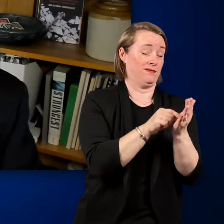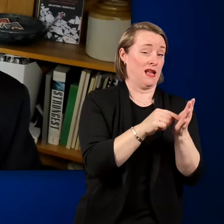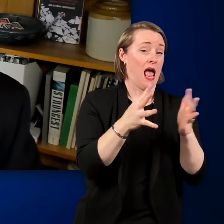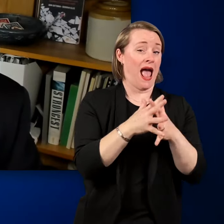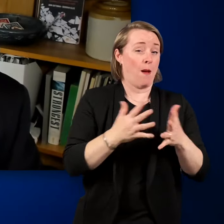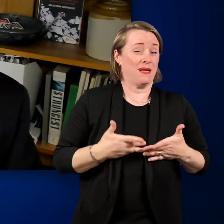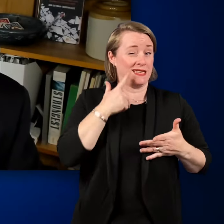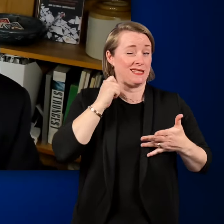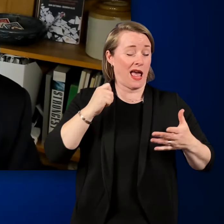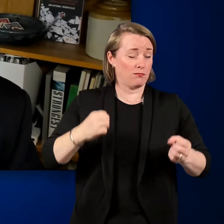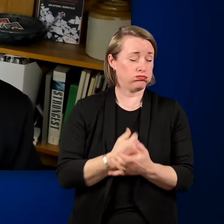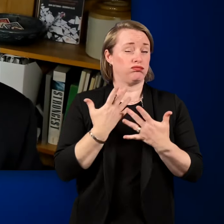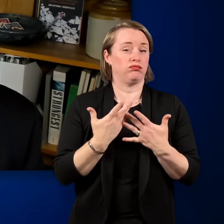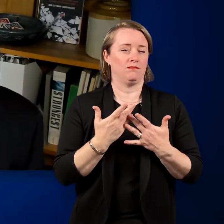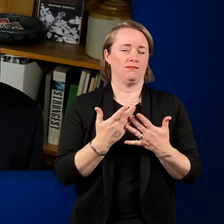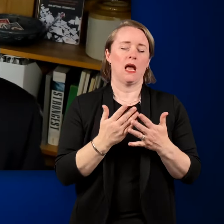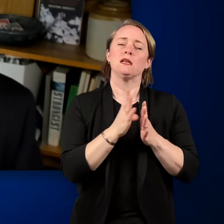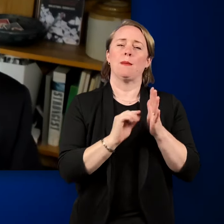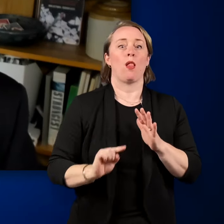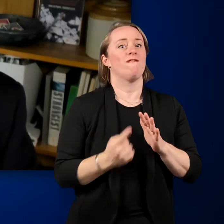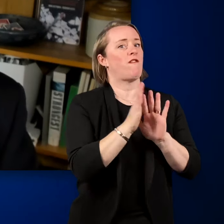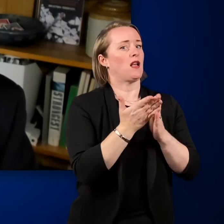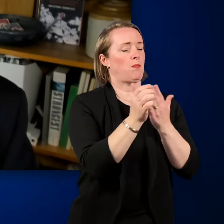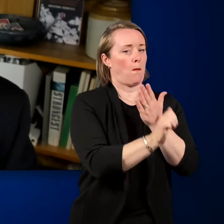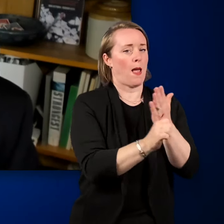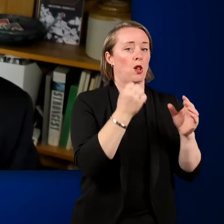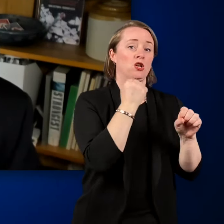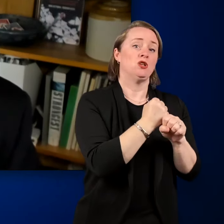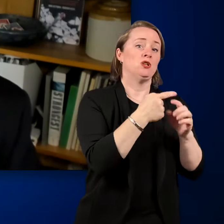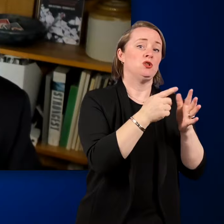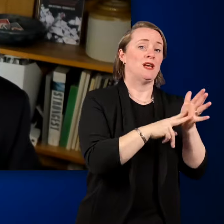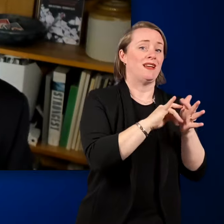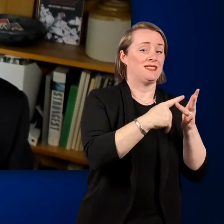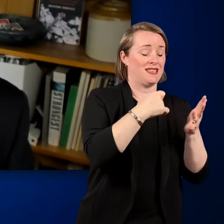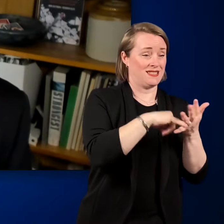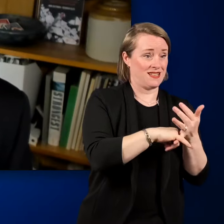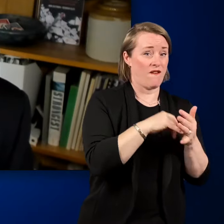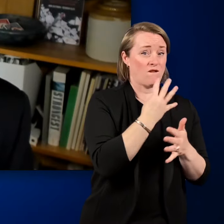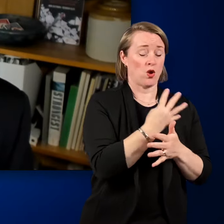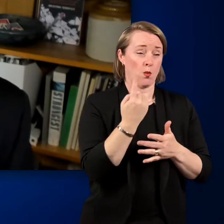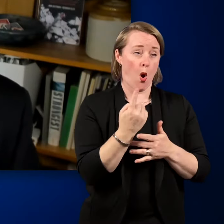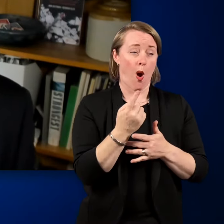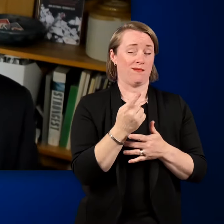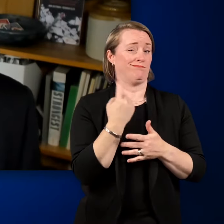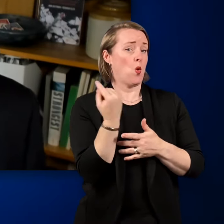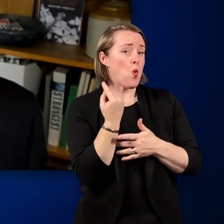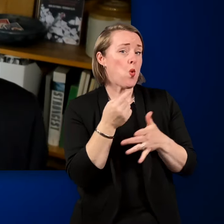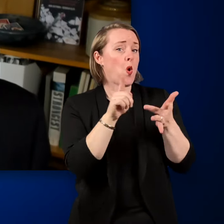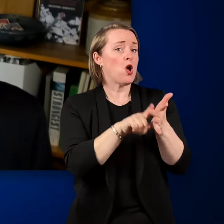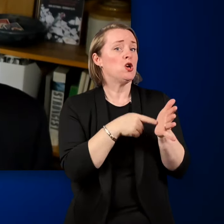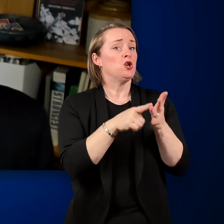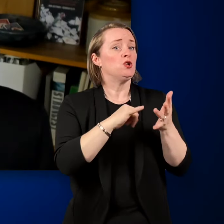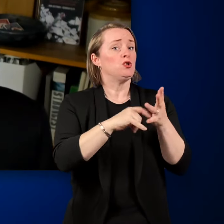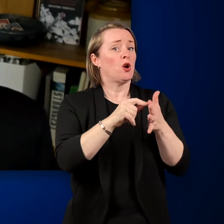read Genesis 41, 47 to 57, Joseph, basically, he's probably one of the